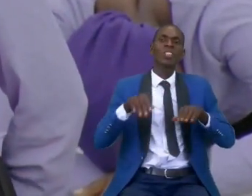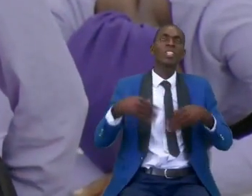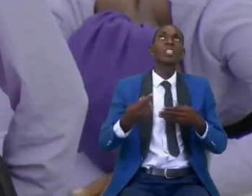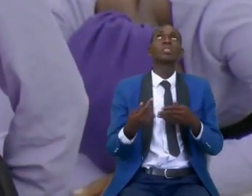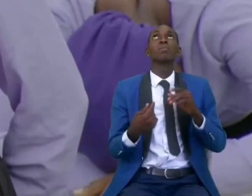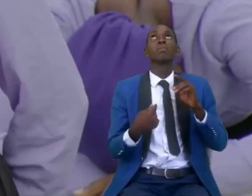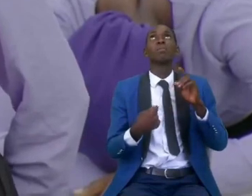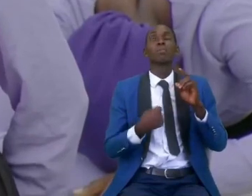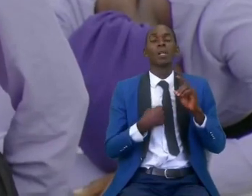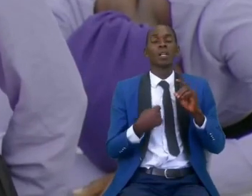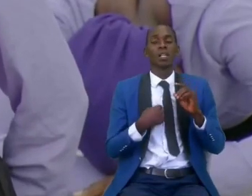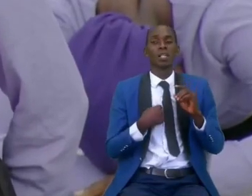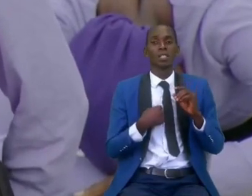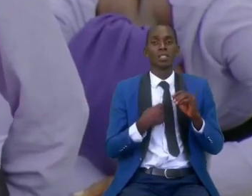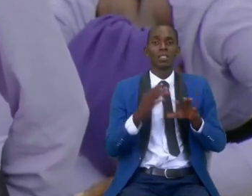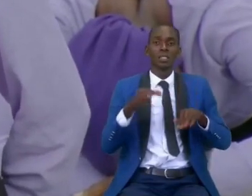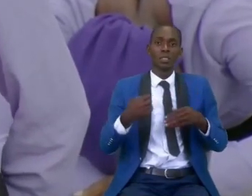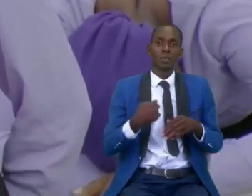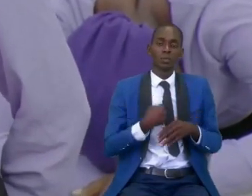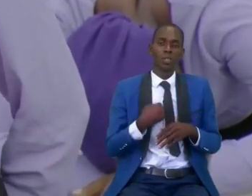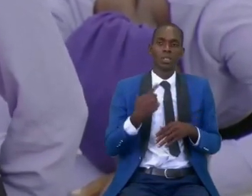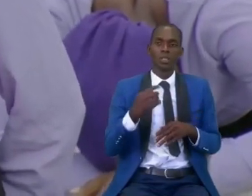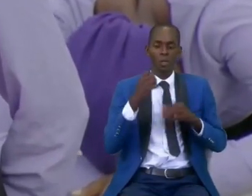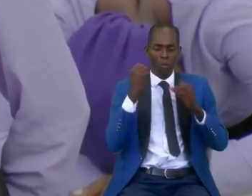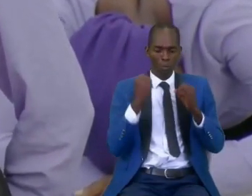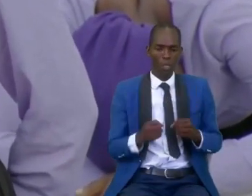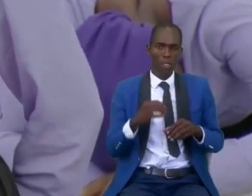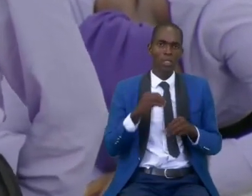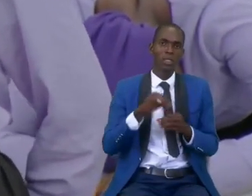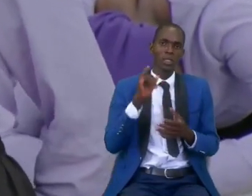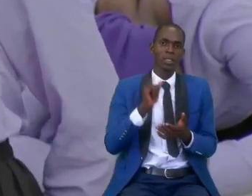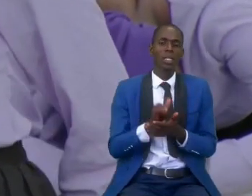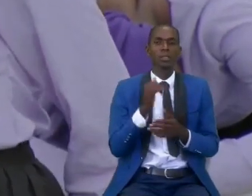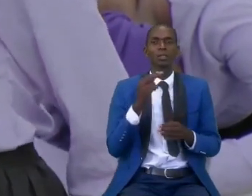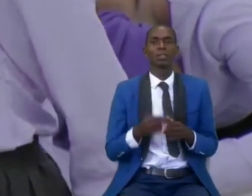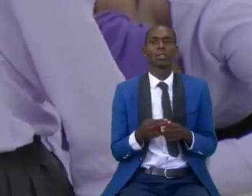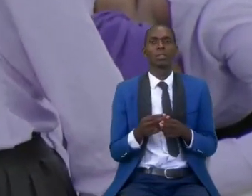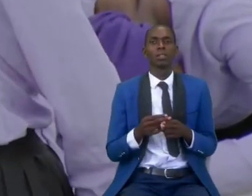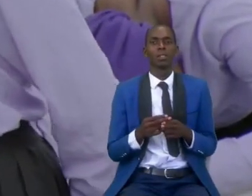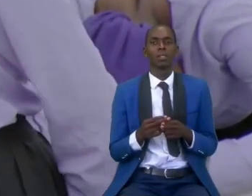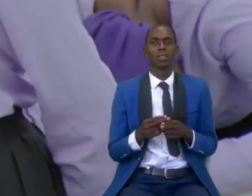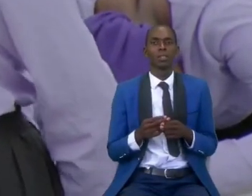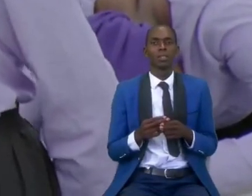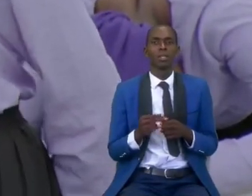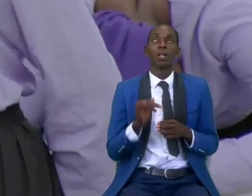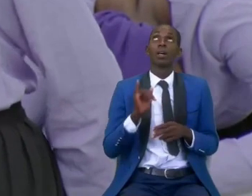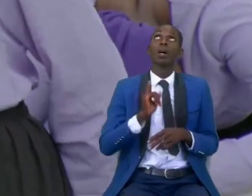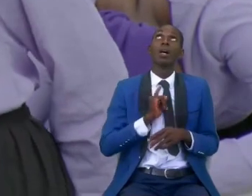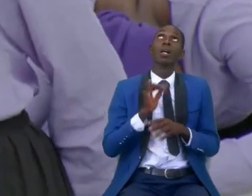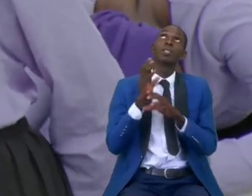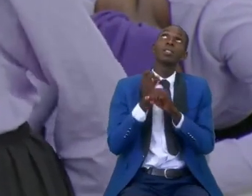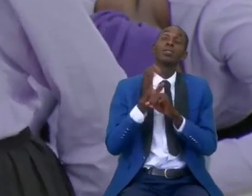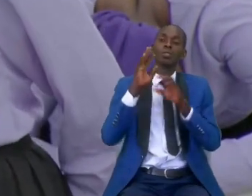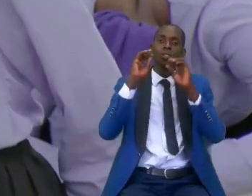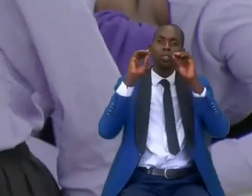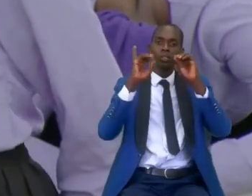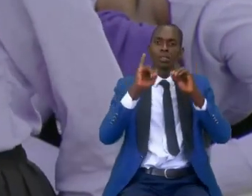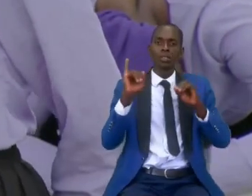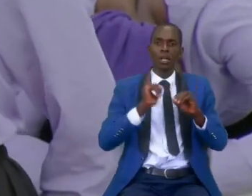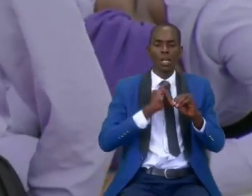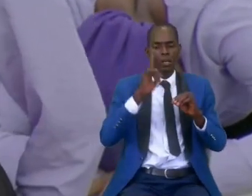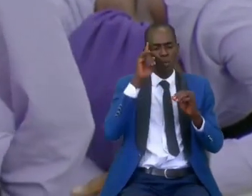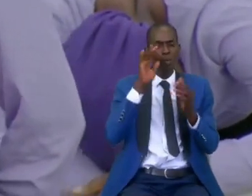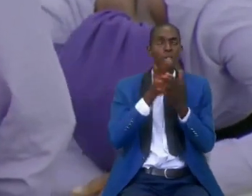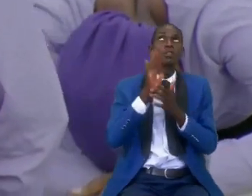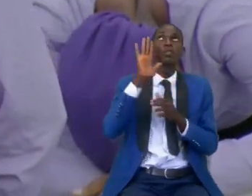name. I receive your teaching. I believe your teaching. I am empowered. I am empowered.